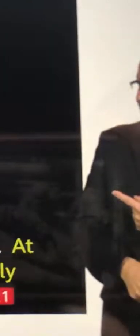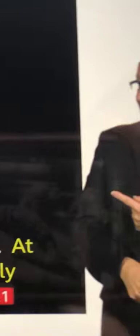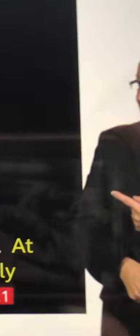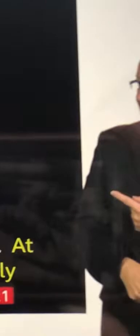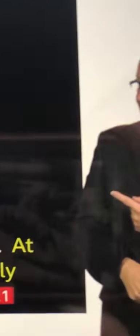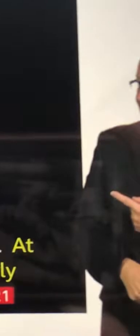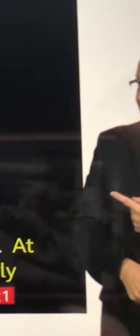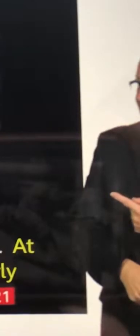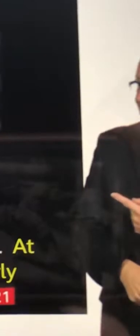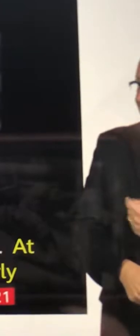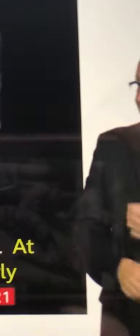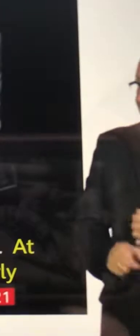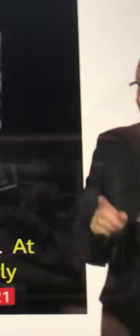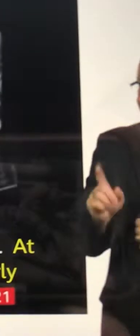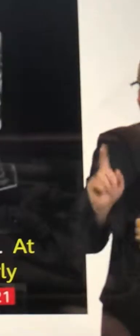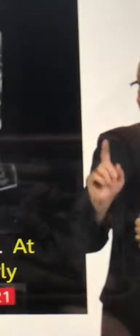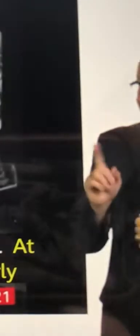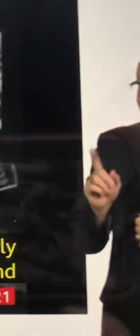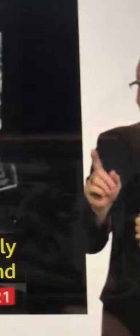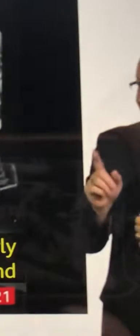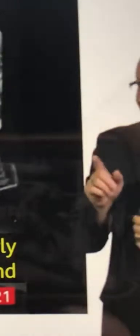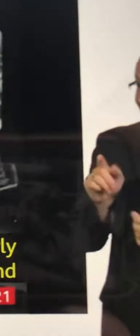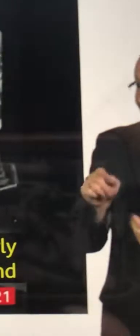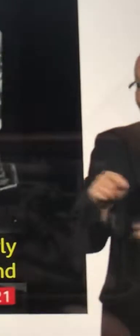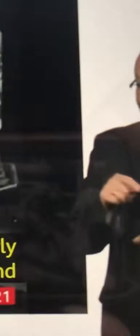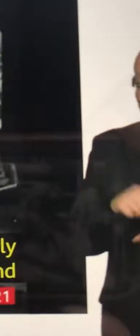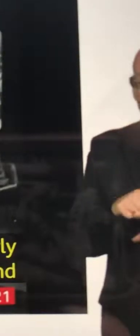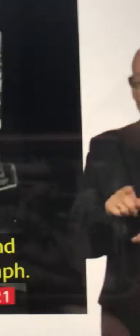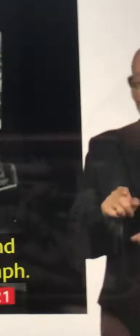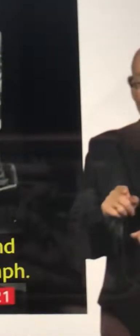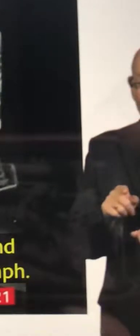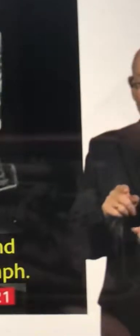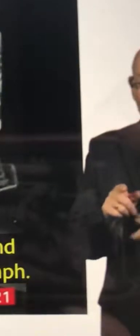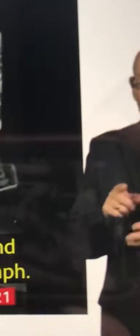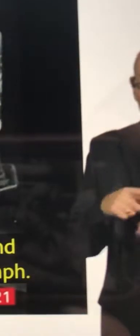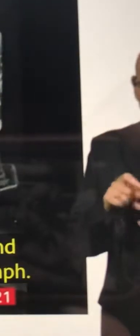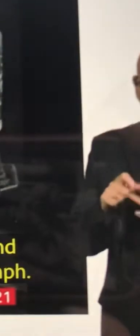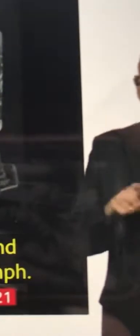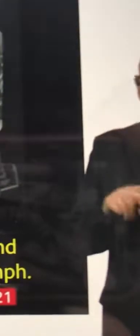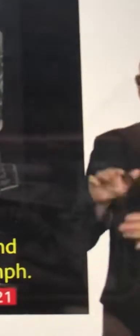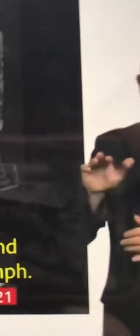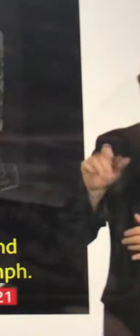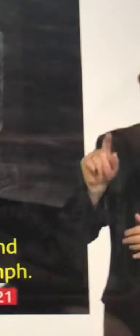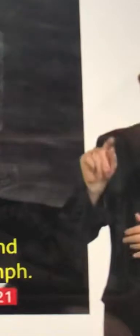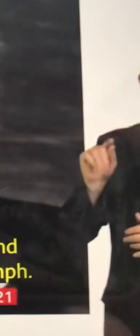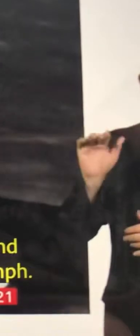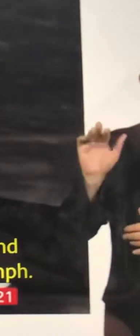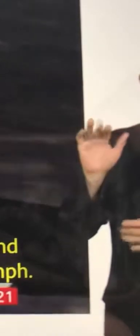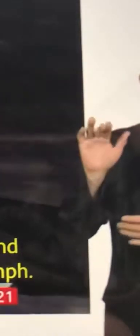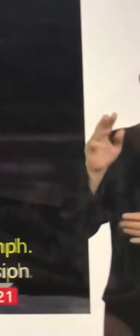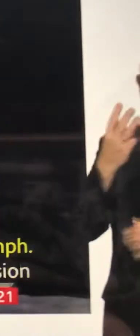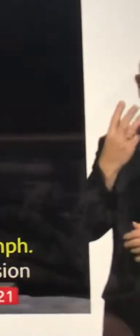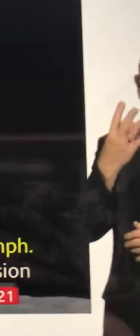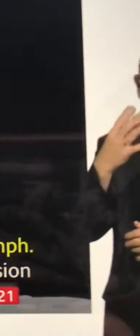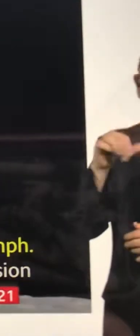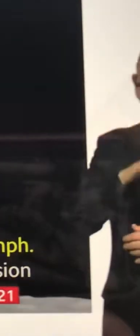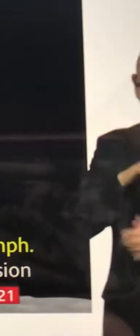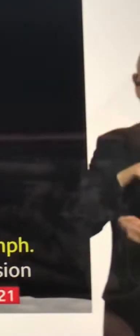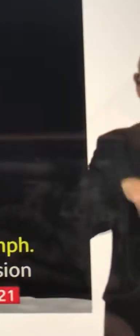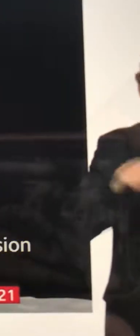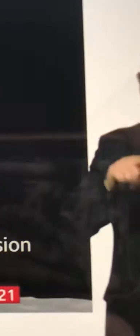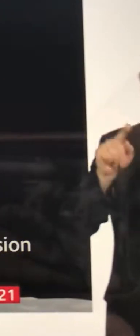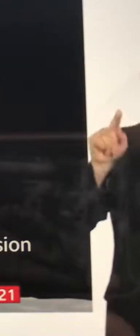lunar mission, he was on air for around 27 hours, and almost all of it has been lost. But thankfully, we still